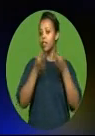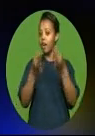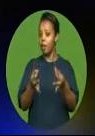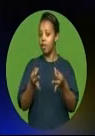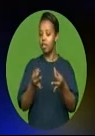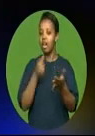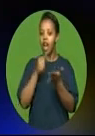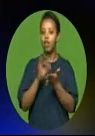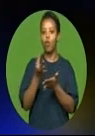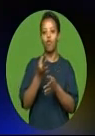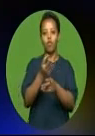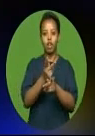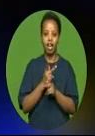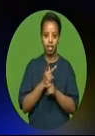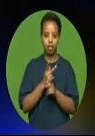transferable letter of credit,